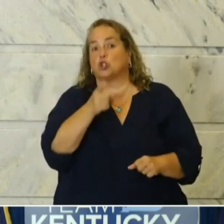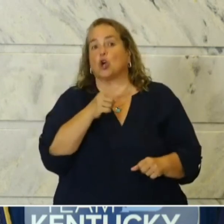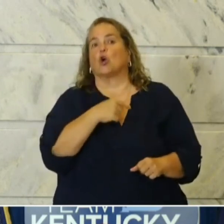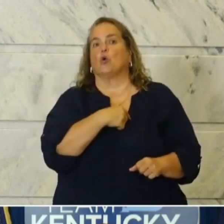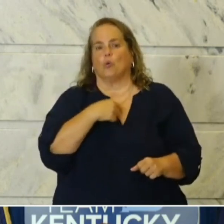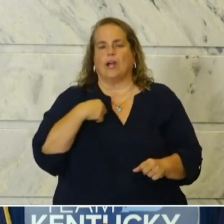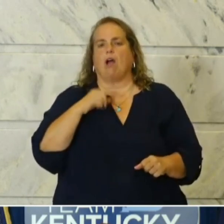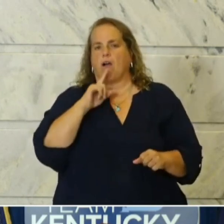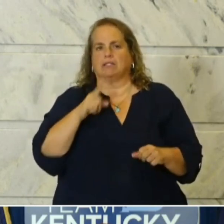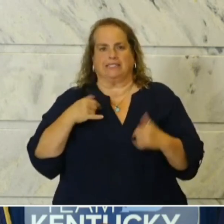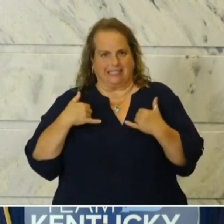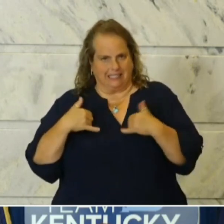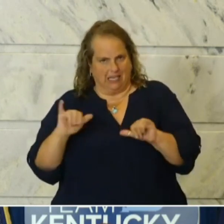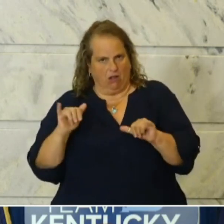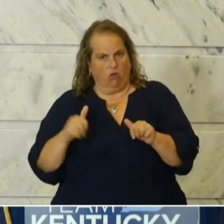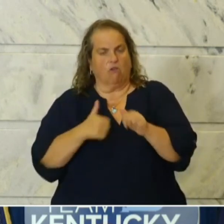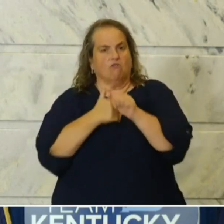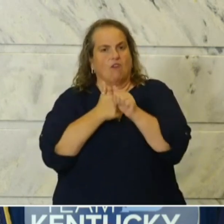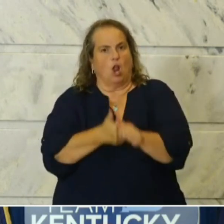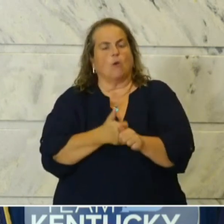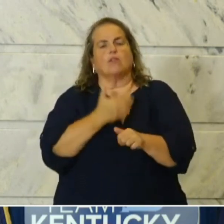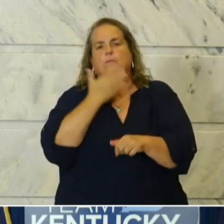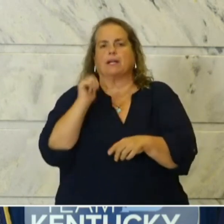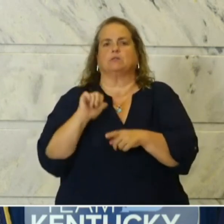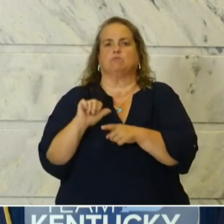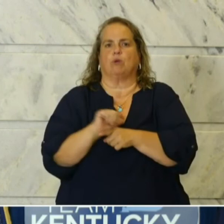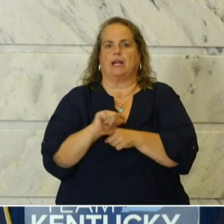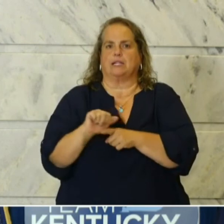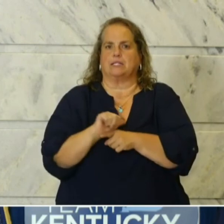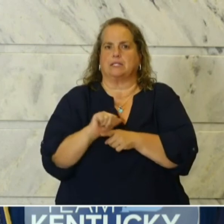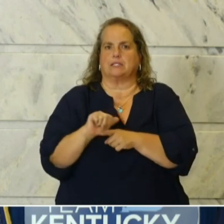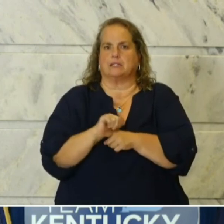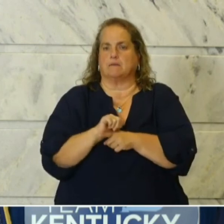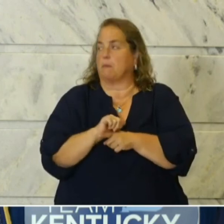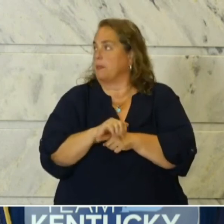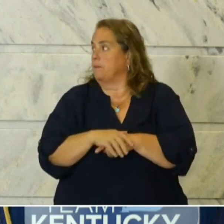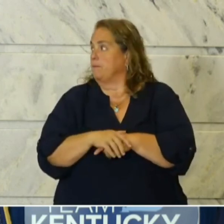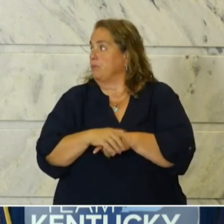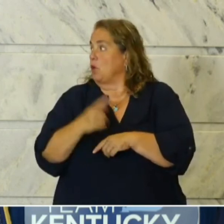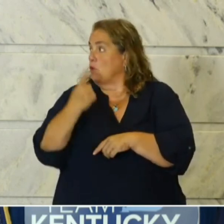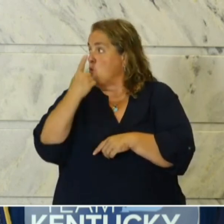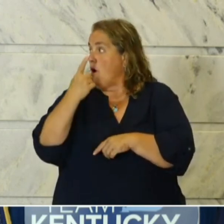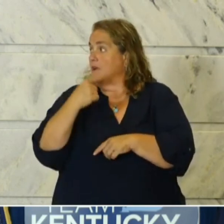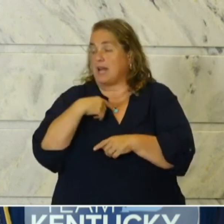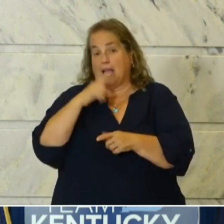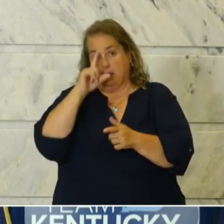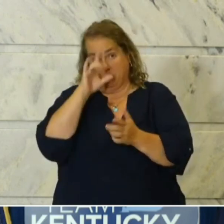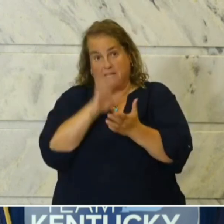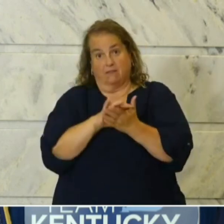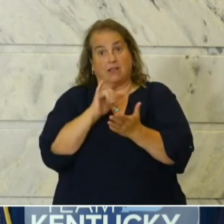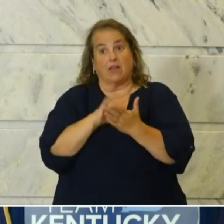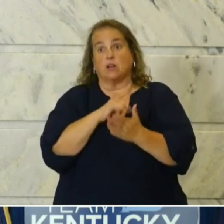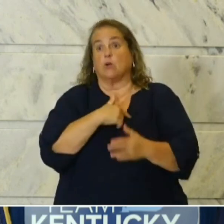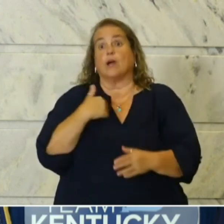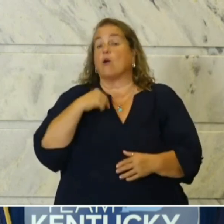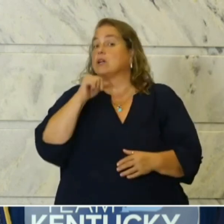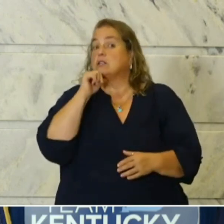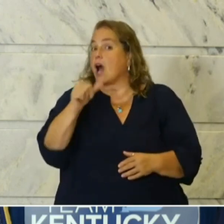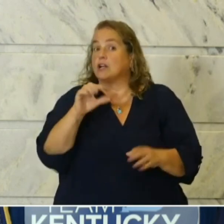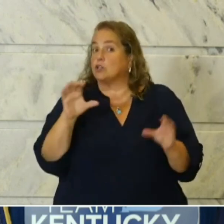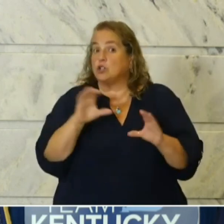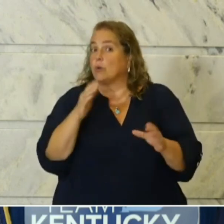are still following the very best practices. You know, one that I believe that we are not doing very